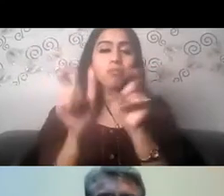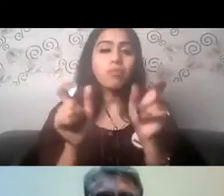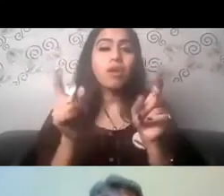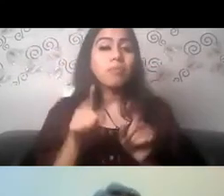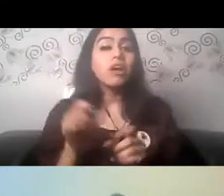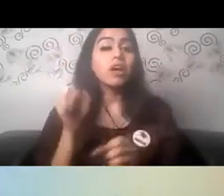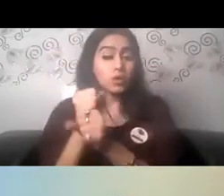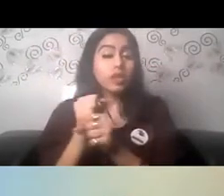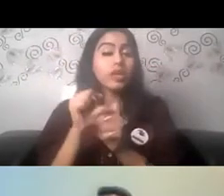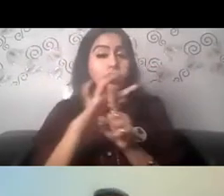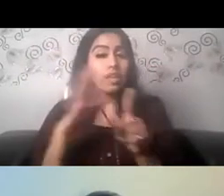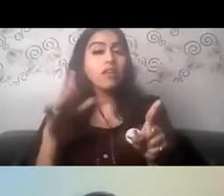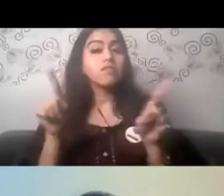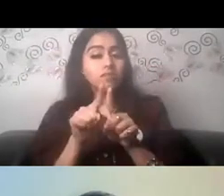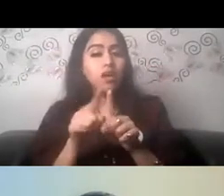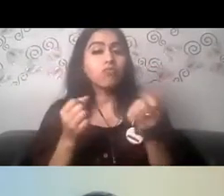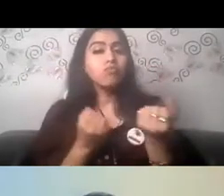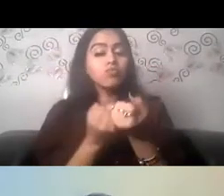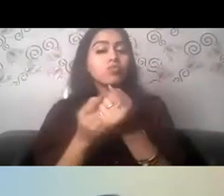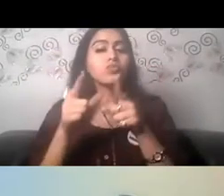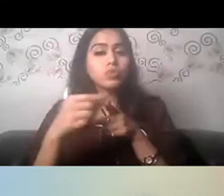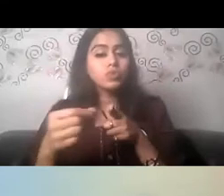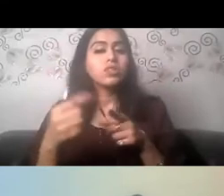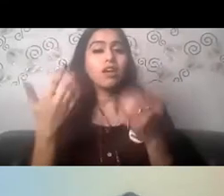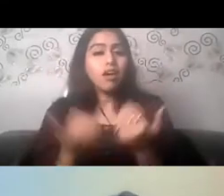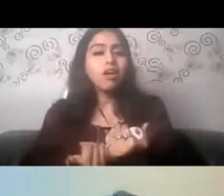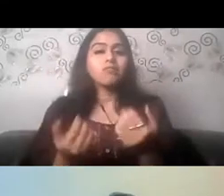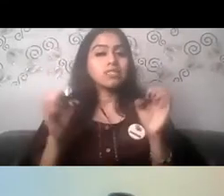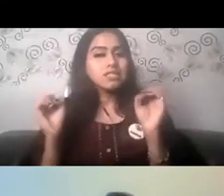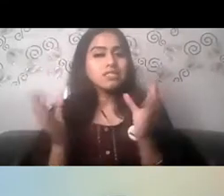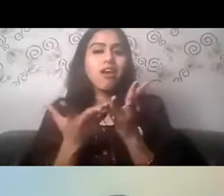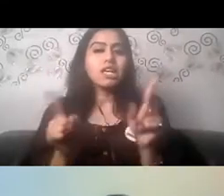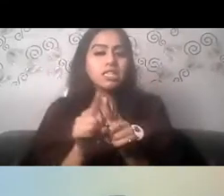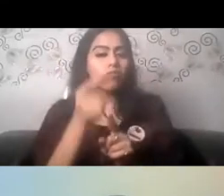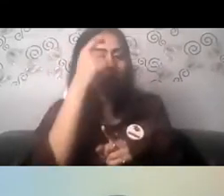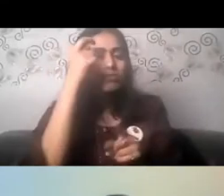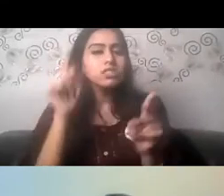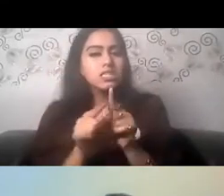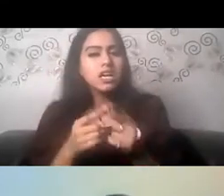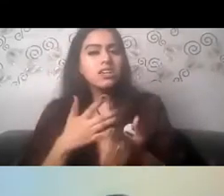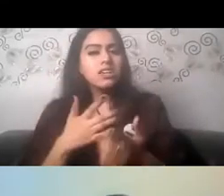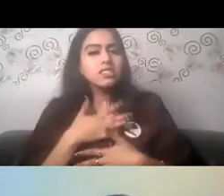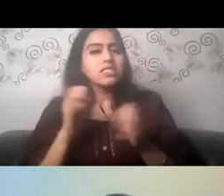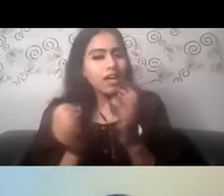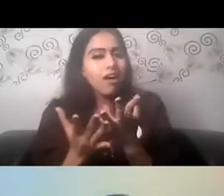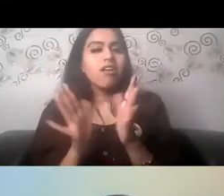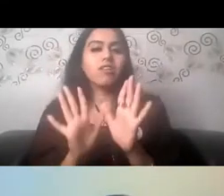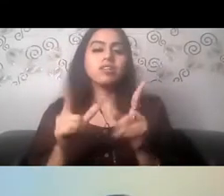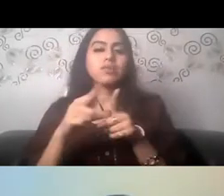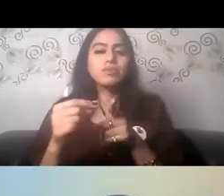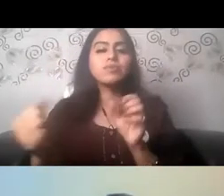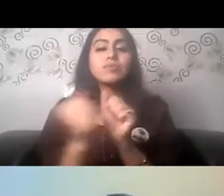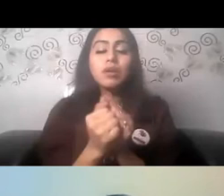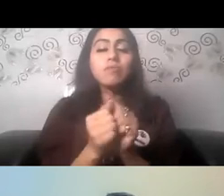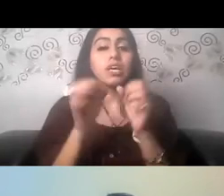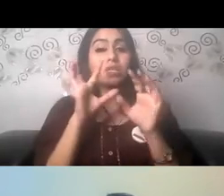government effectively pretended to consult with disabled people, and our court system said